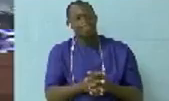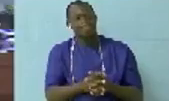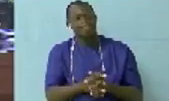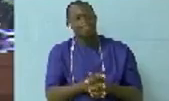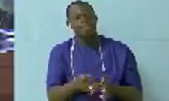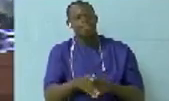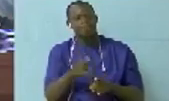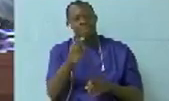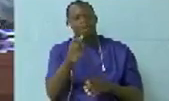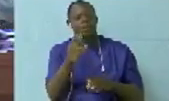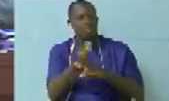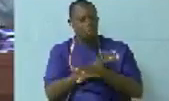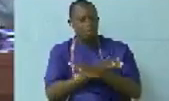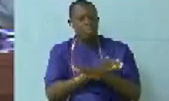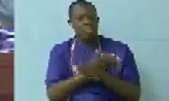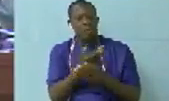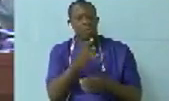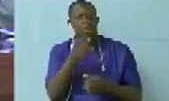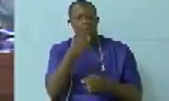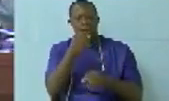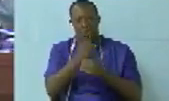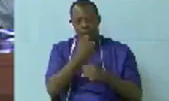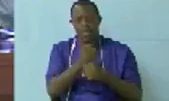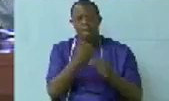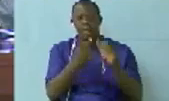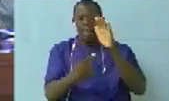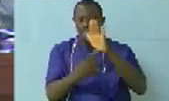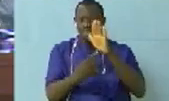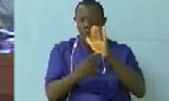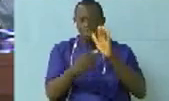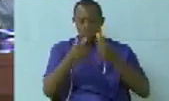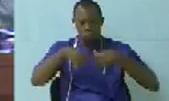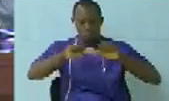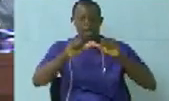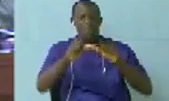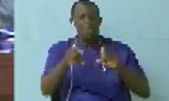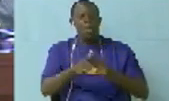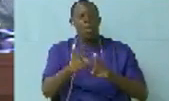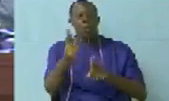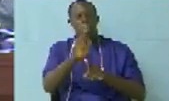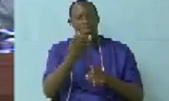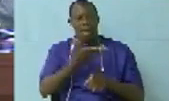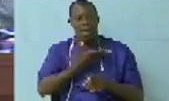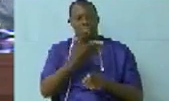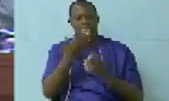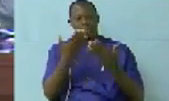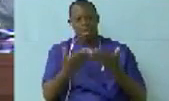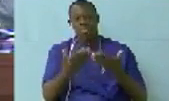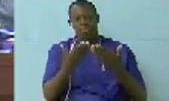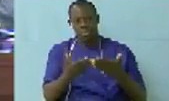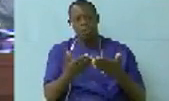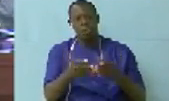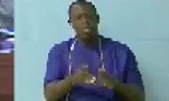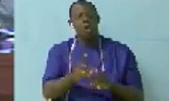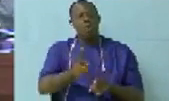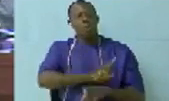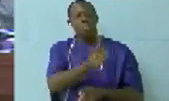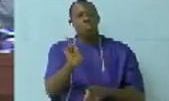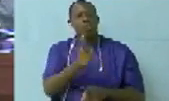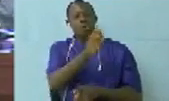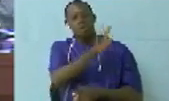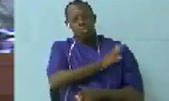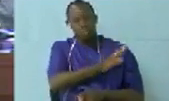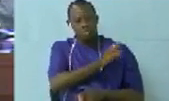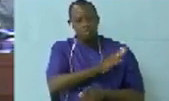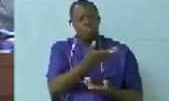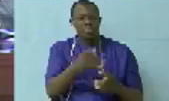That's been the main essence of what we've had so far. We've also